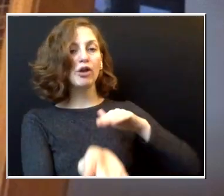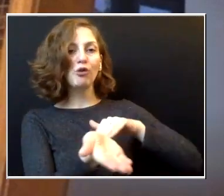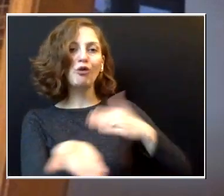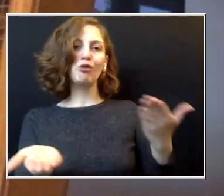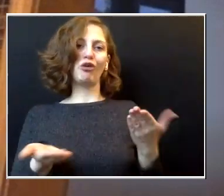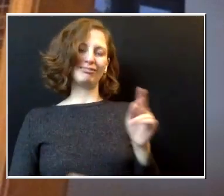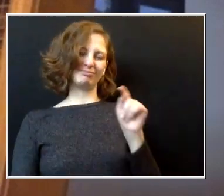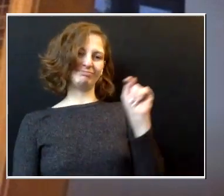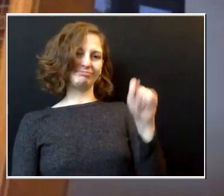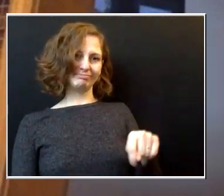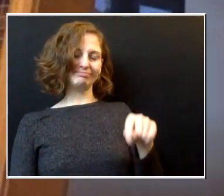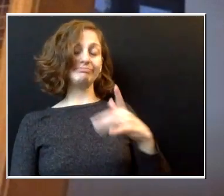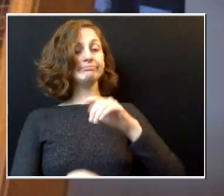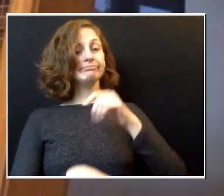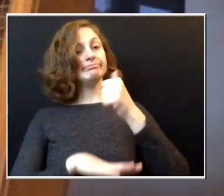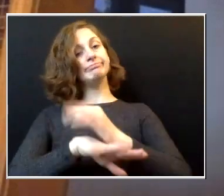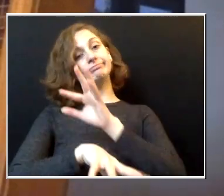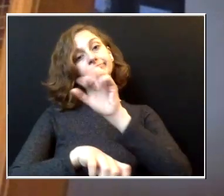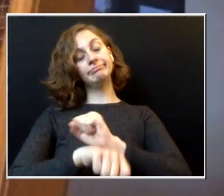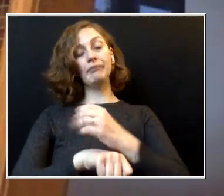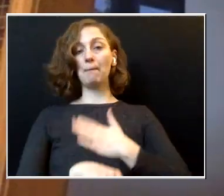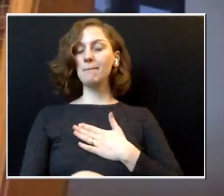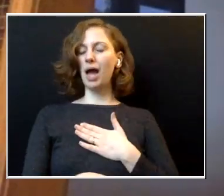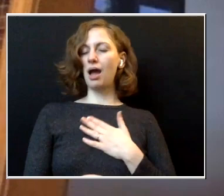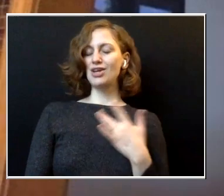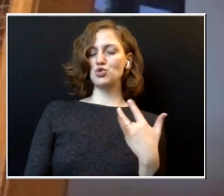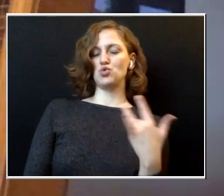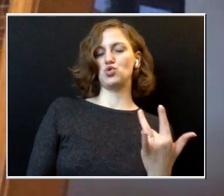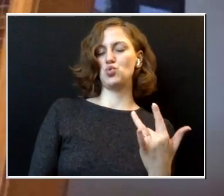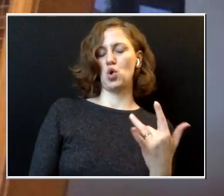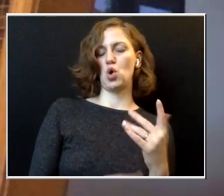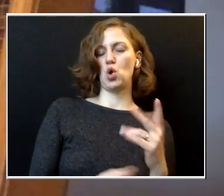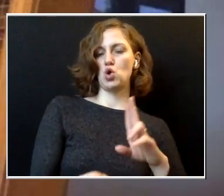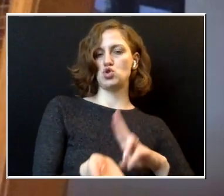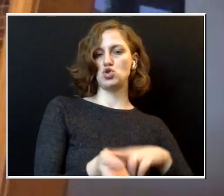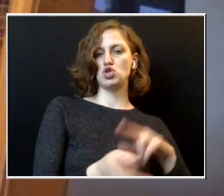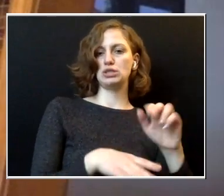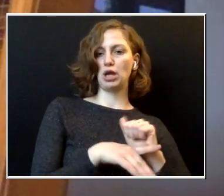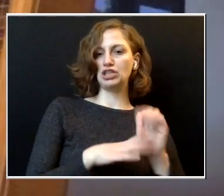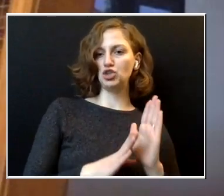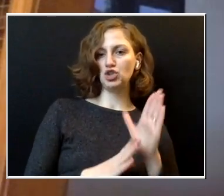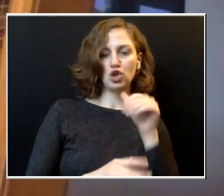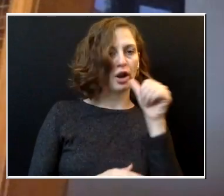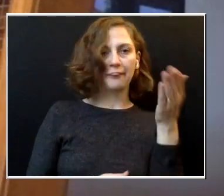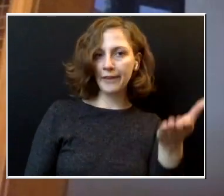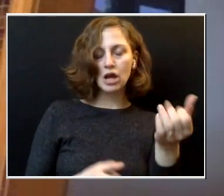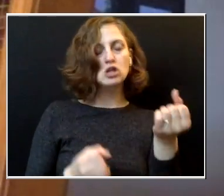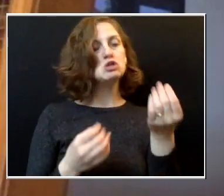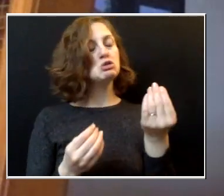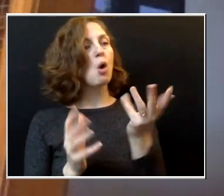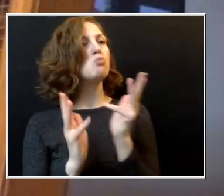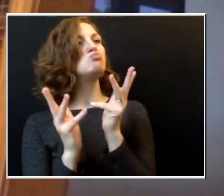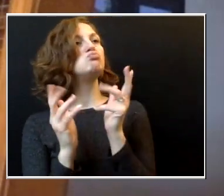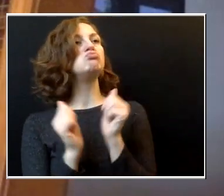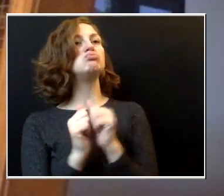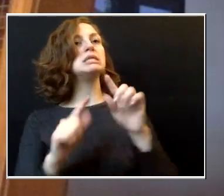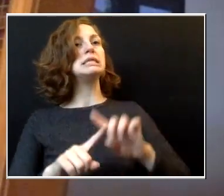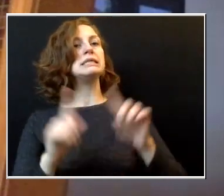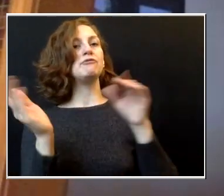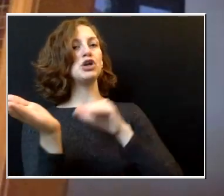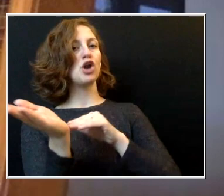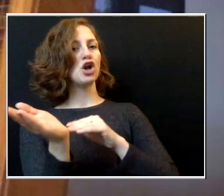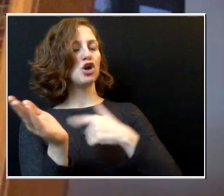practitioner I normally see wasn't available, so there was a visiting doctor, and we were just talking, and I told him about my brother who had a double